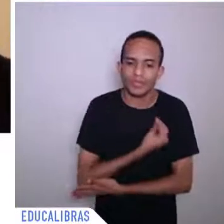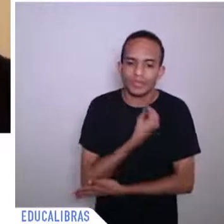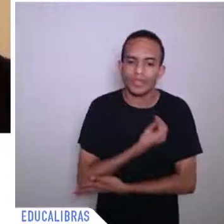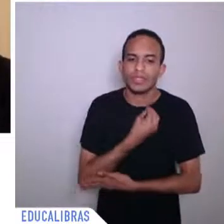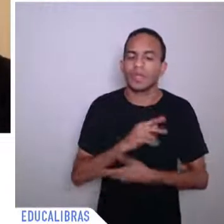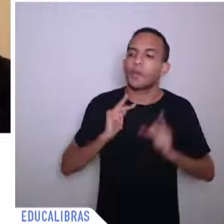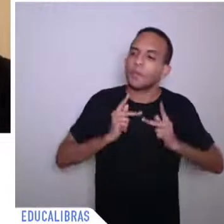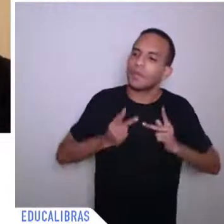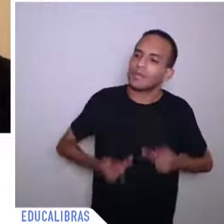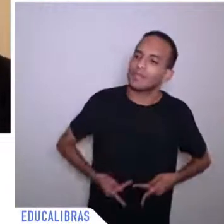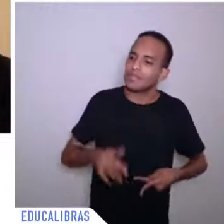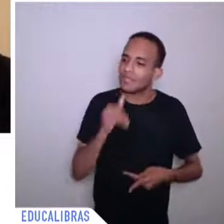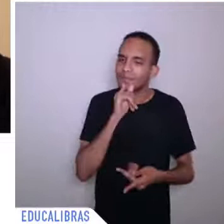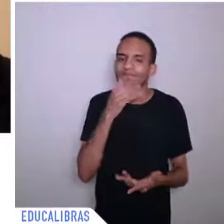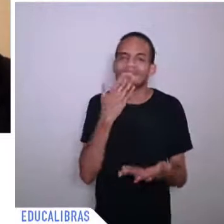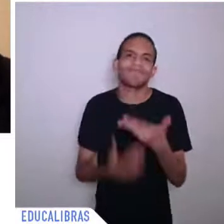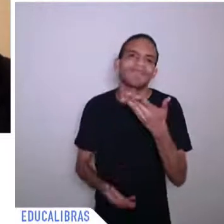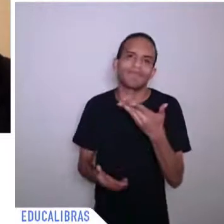many times